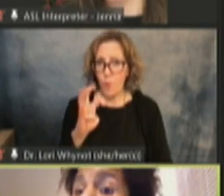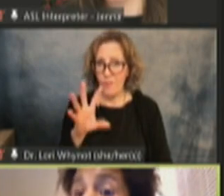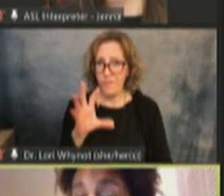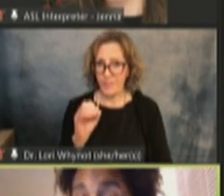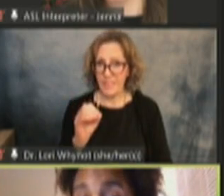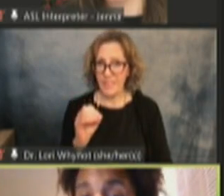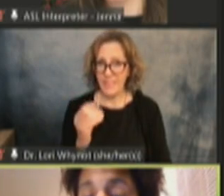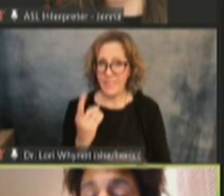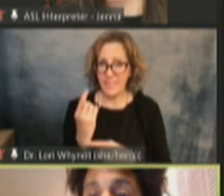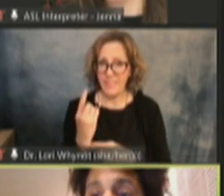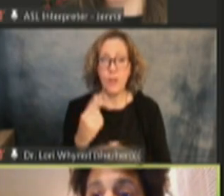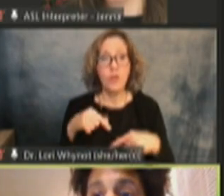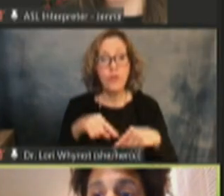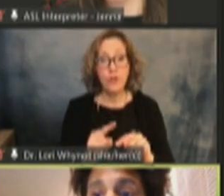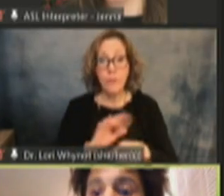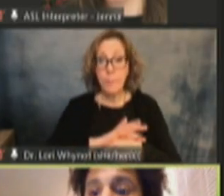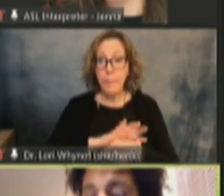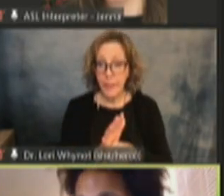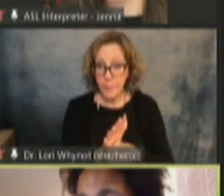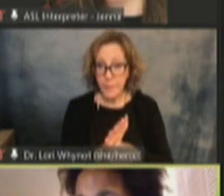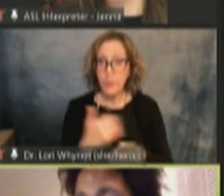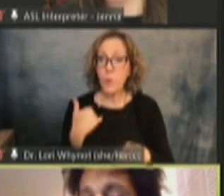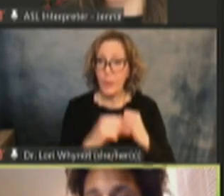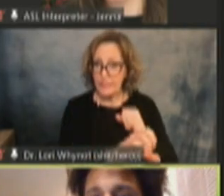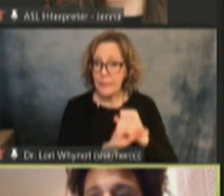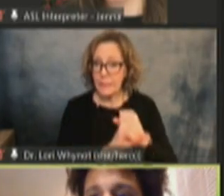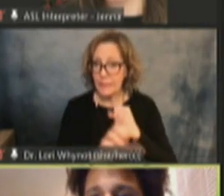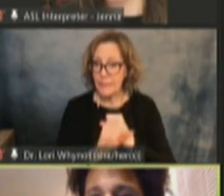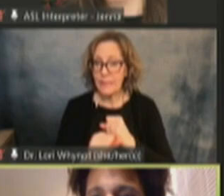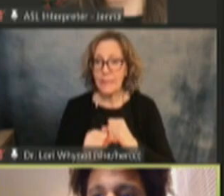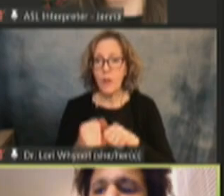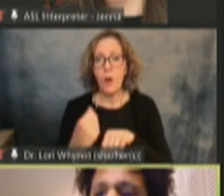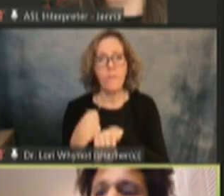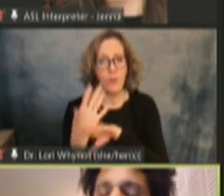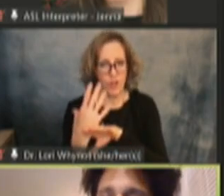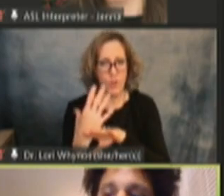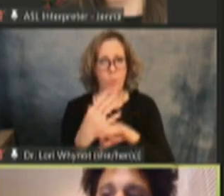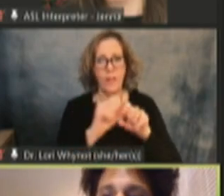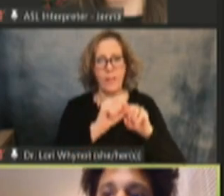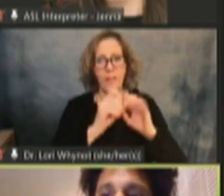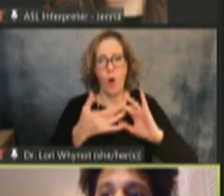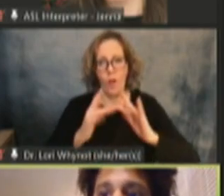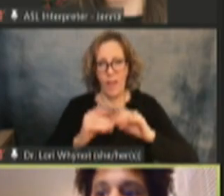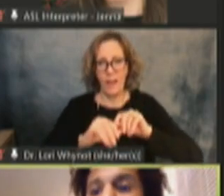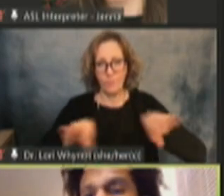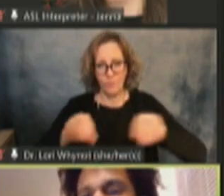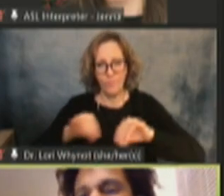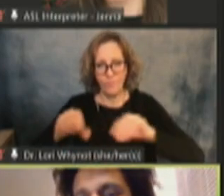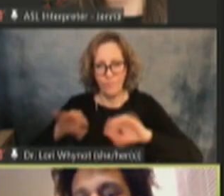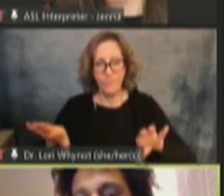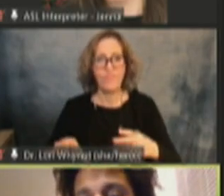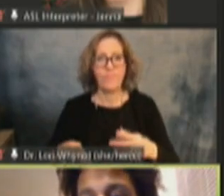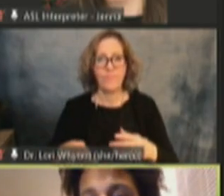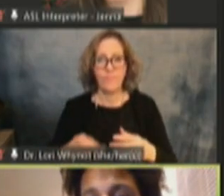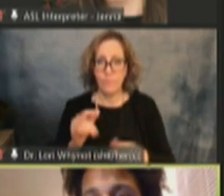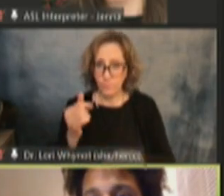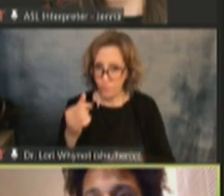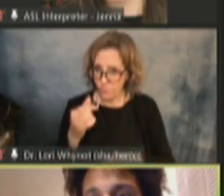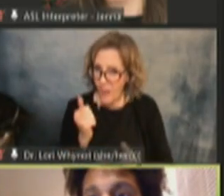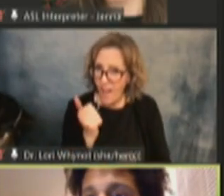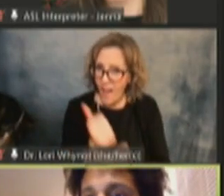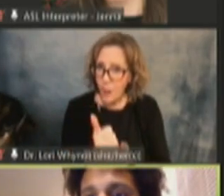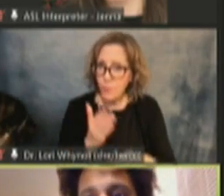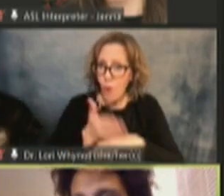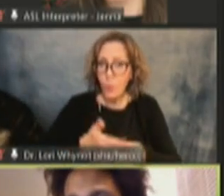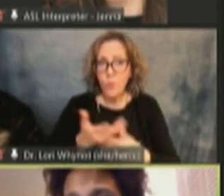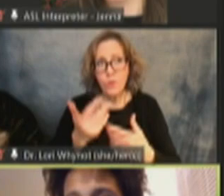virtual campaign, which also yielded about, which also was able to help almost 150 people.